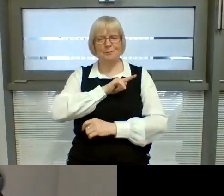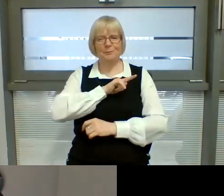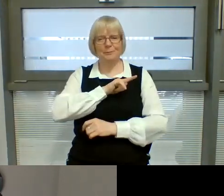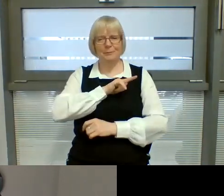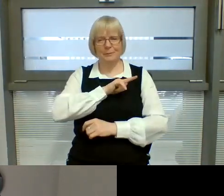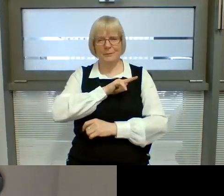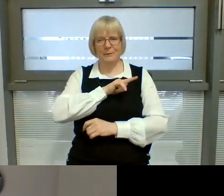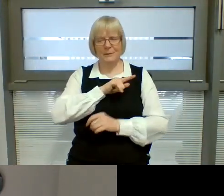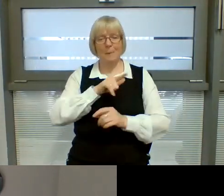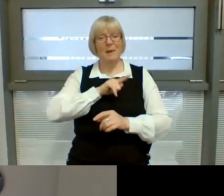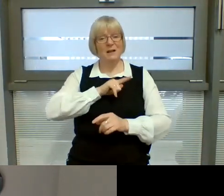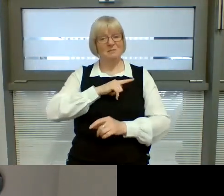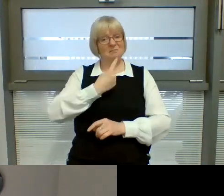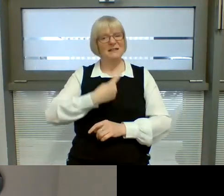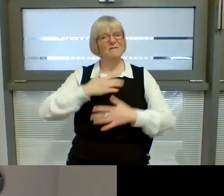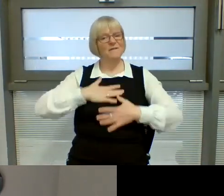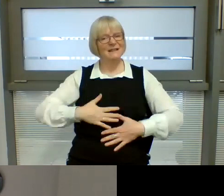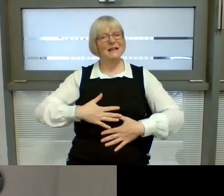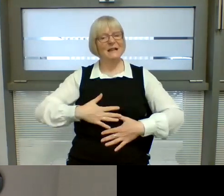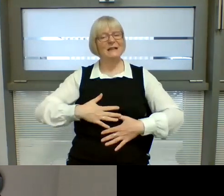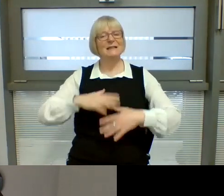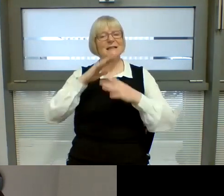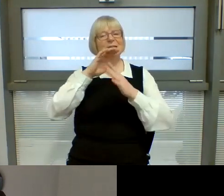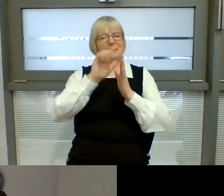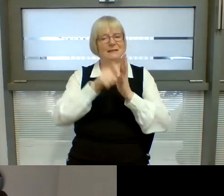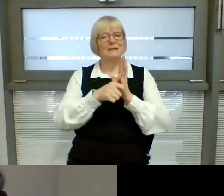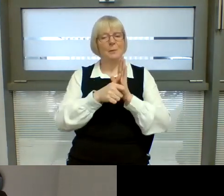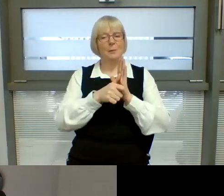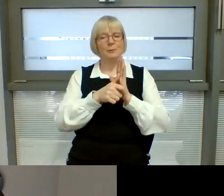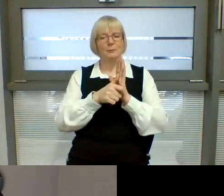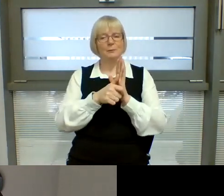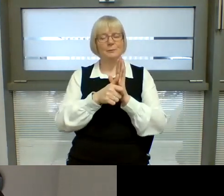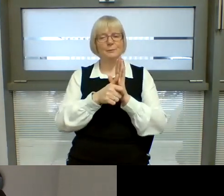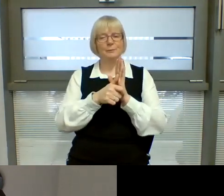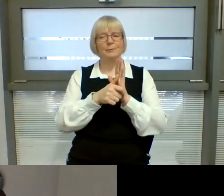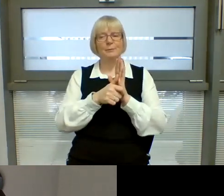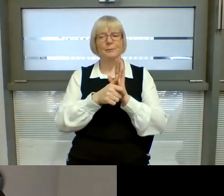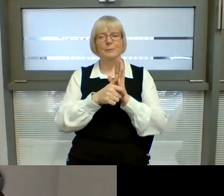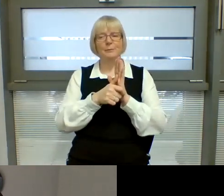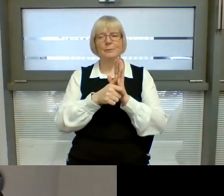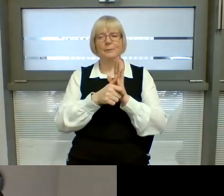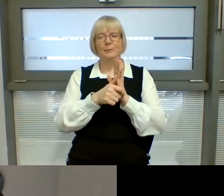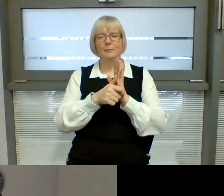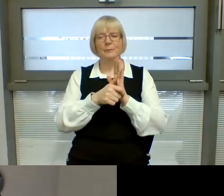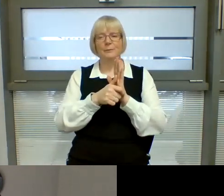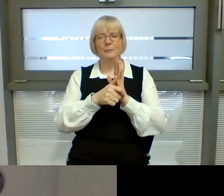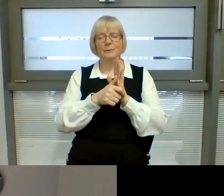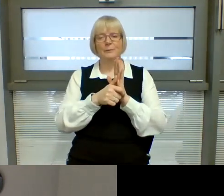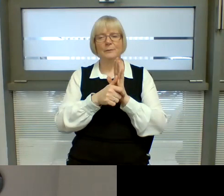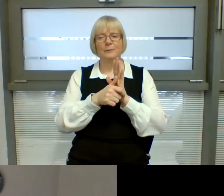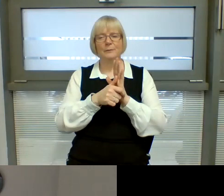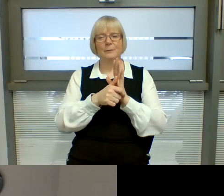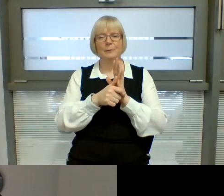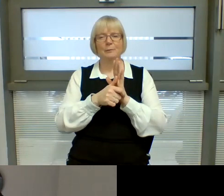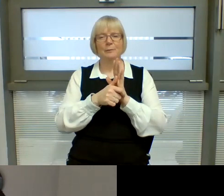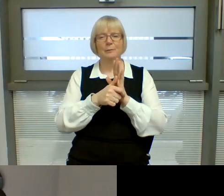as a physically disabled person, you know, with all the twists and stuff that you